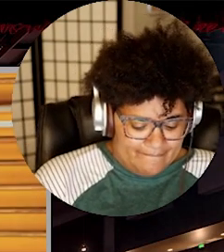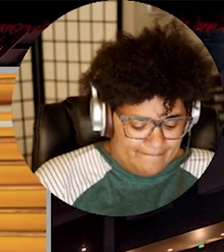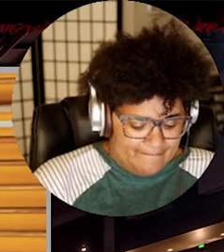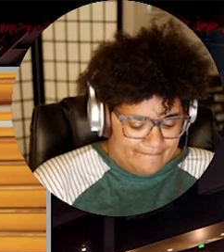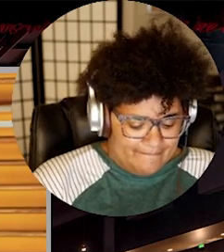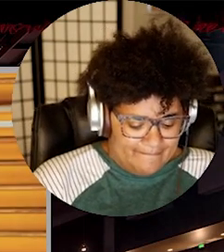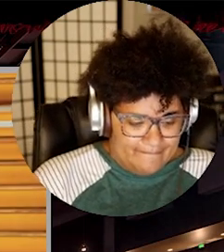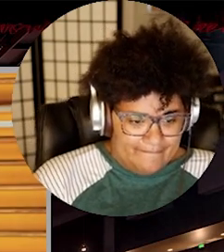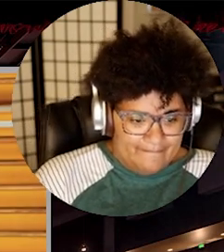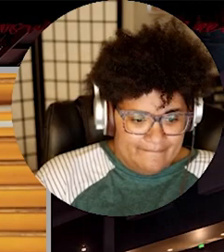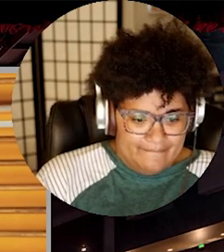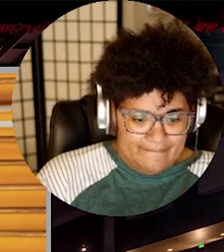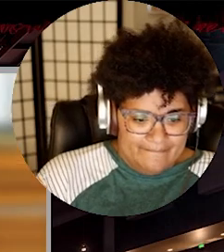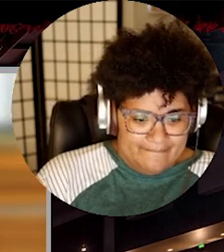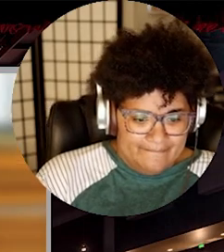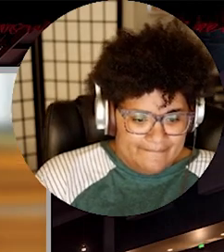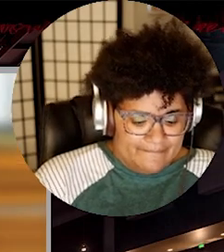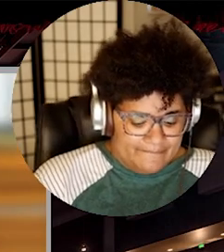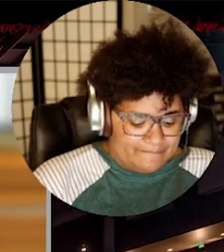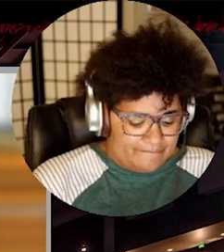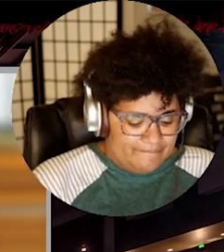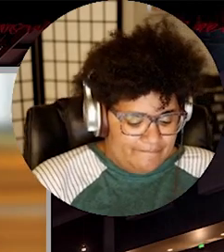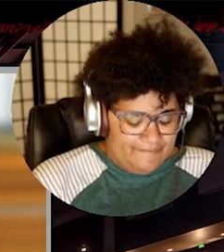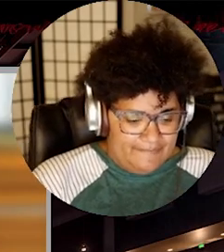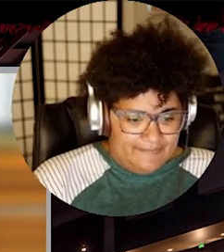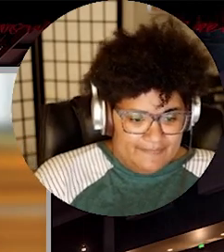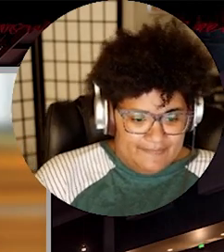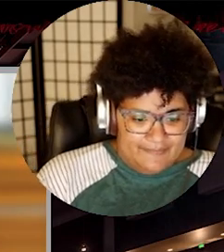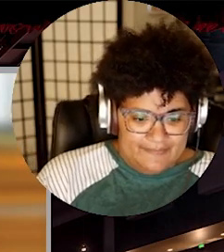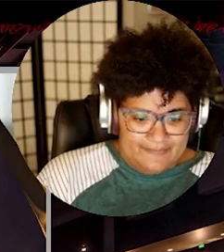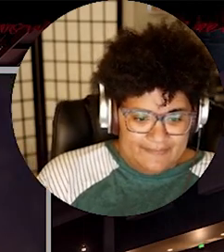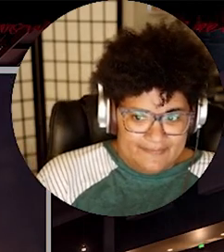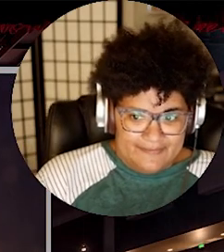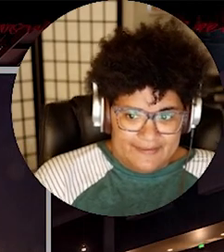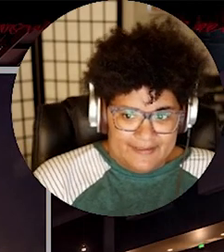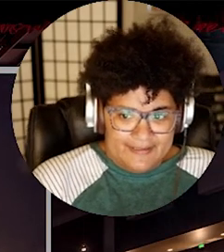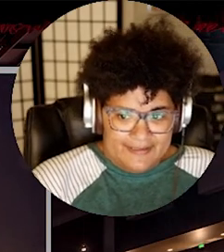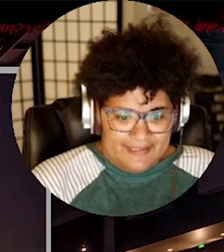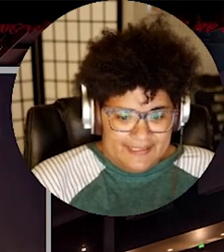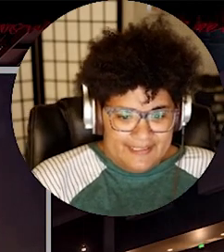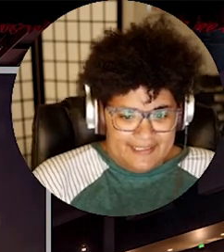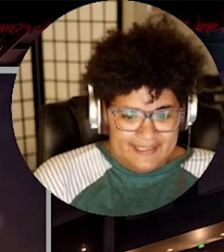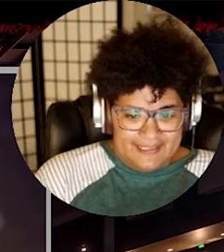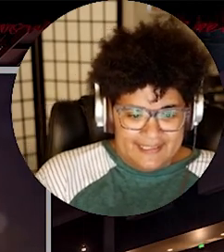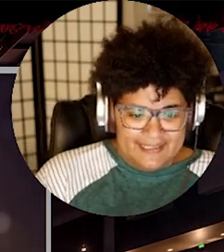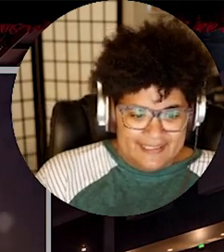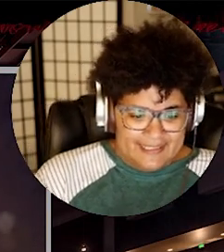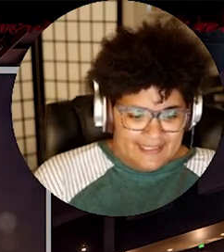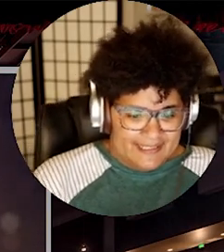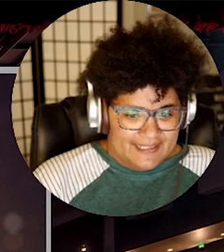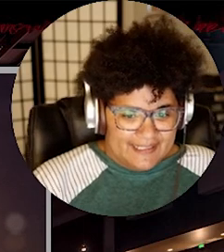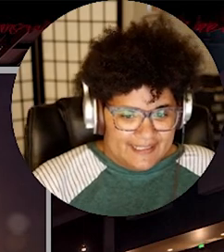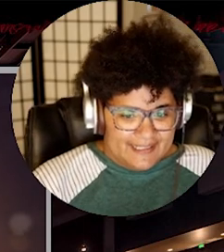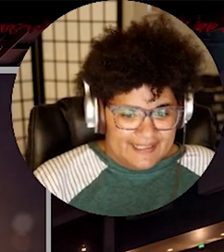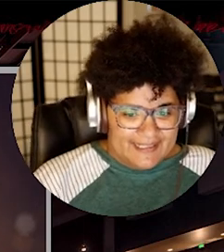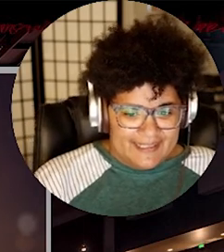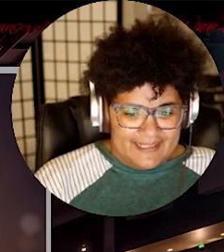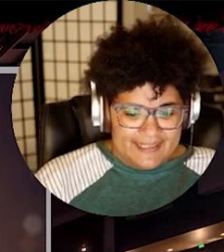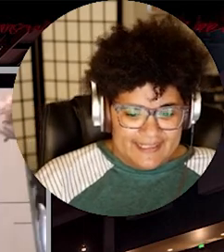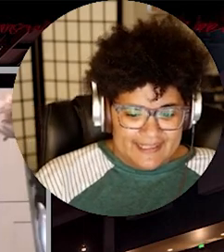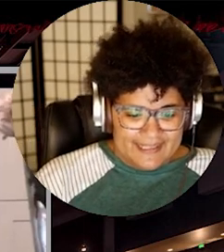I remember to unmute myself. You can just talk. We aren't on Zoom. Rachel Handler, So You Want to Be an